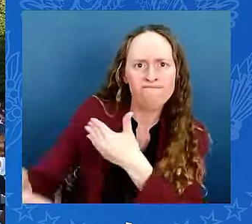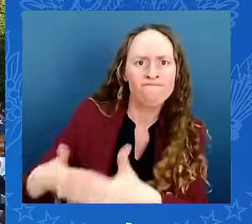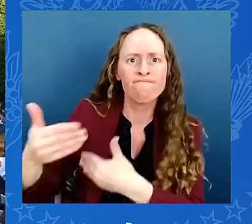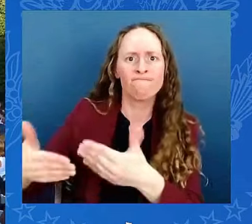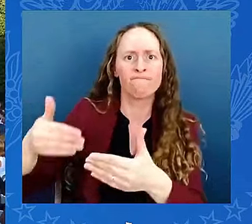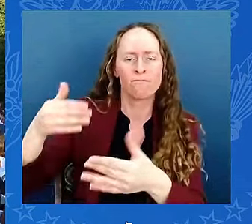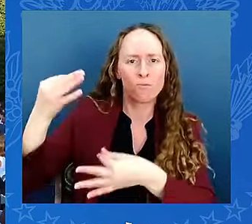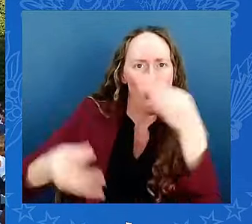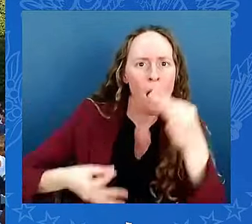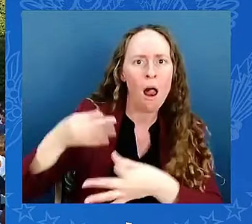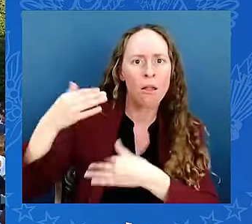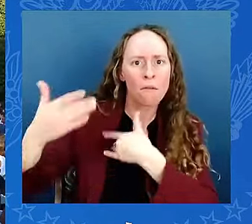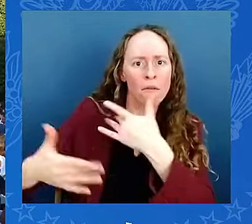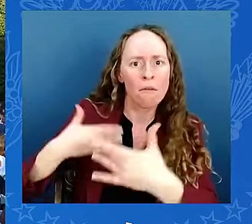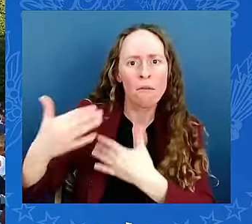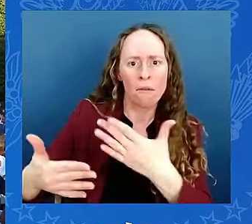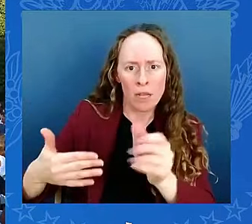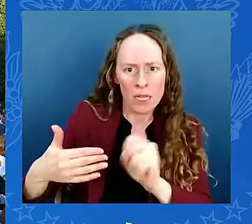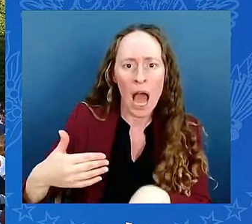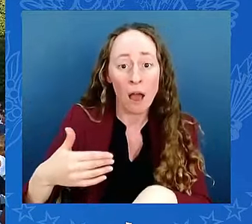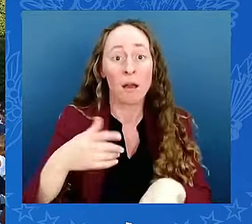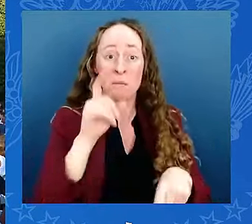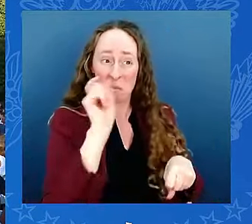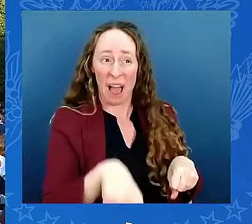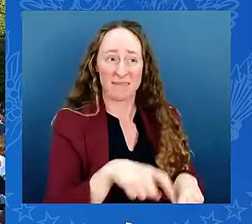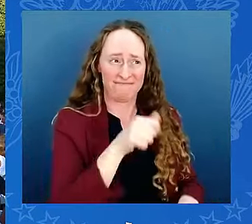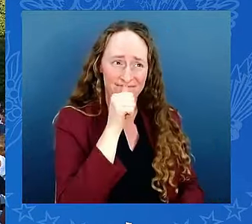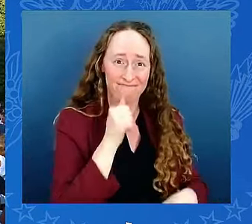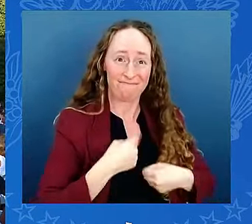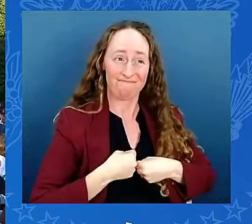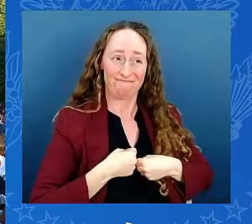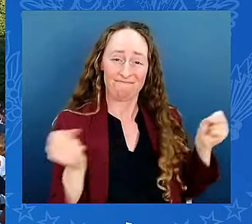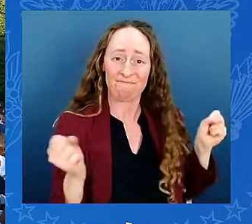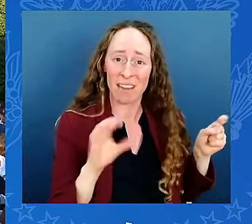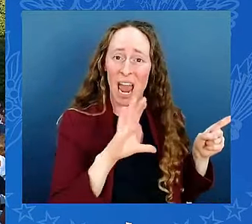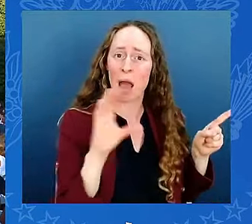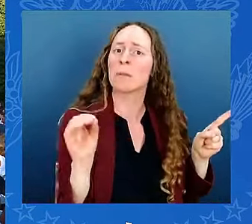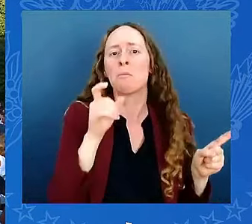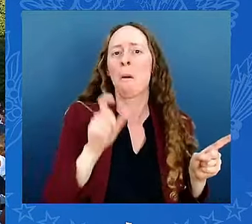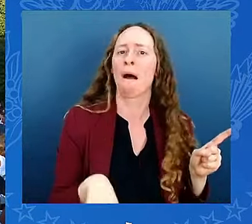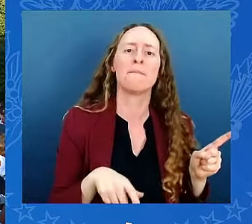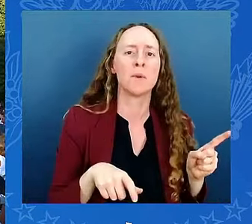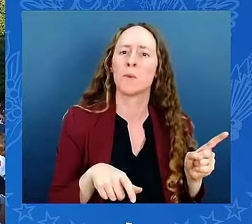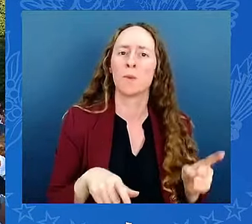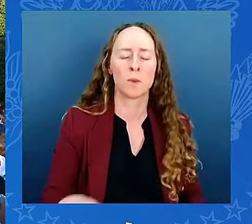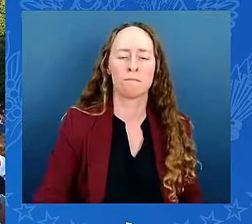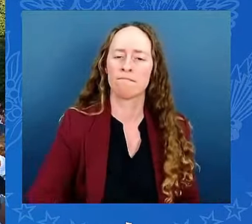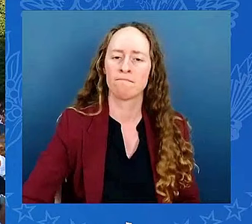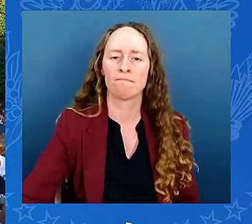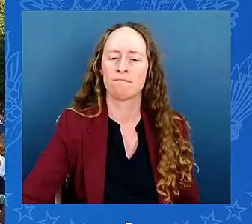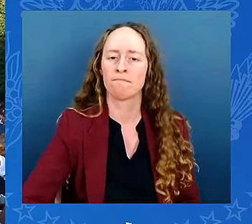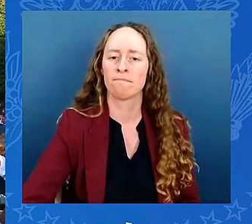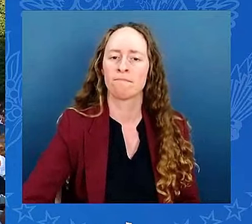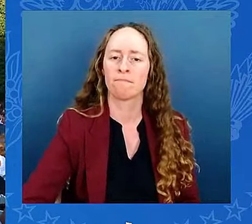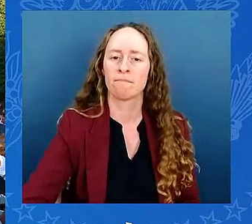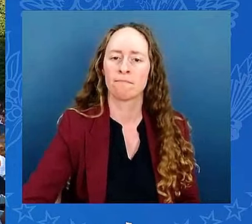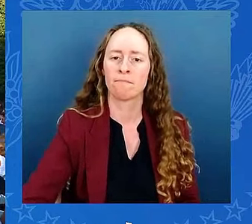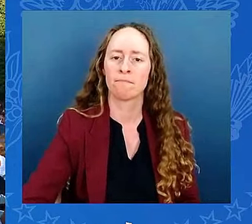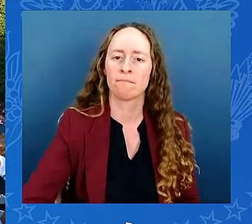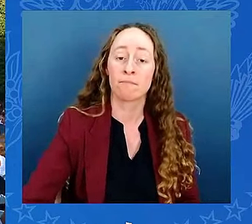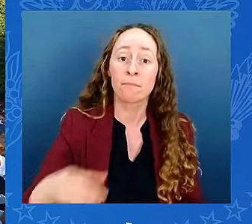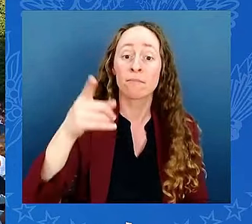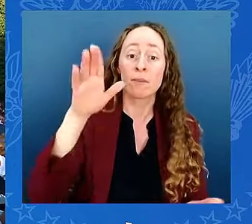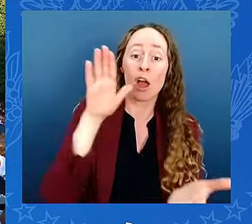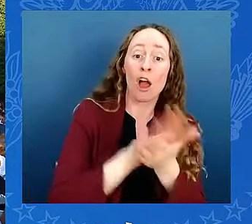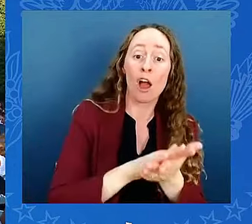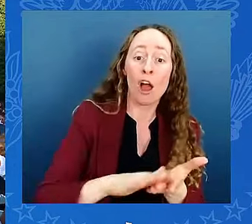Yeah. It's amazing the people who oppose us doing that. It just stunned me. And to keep college students safe, we strengthened